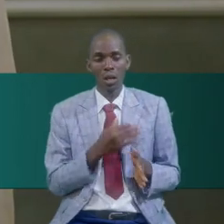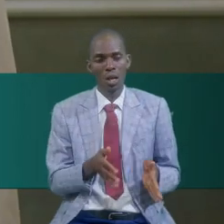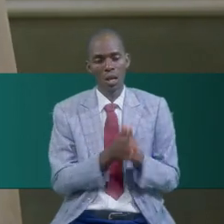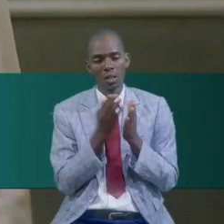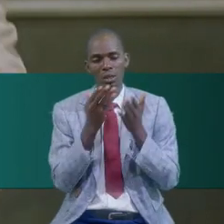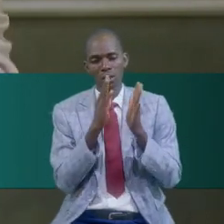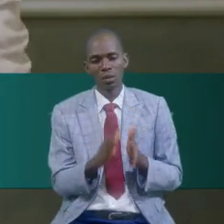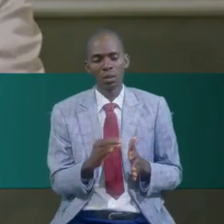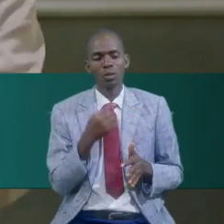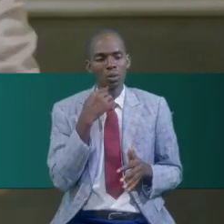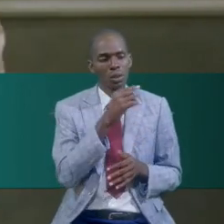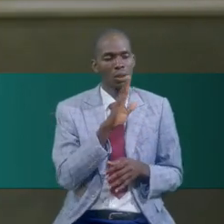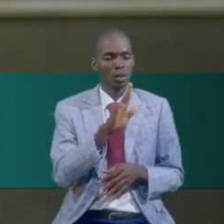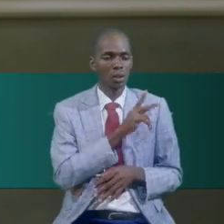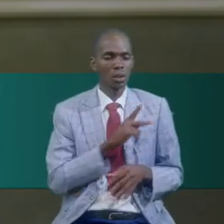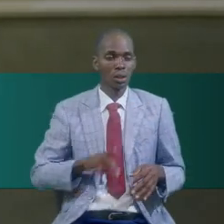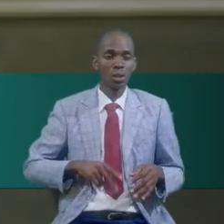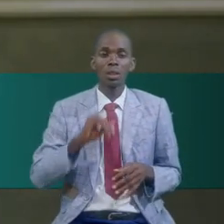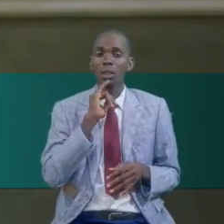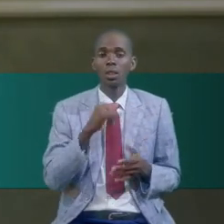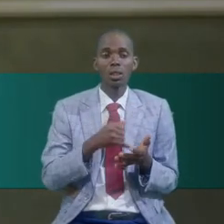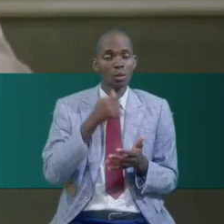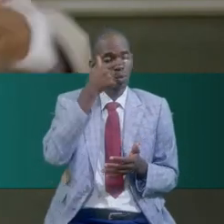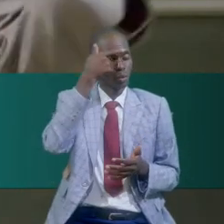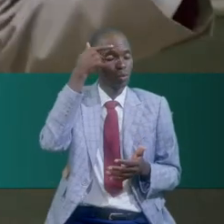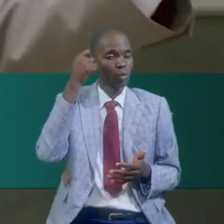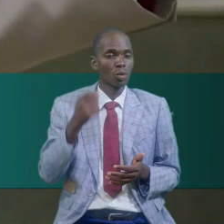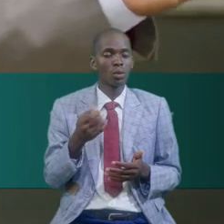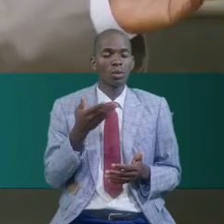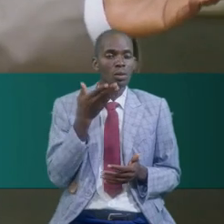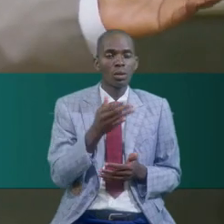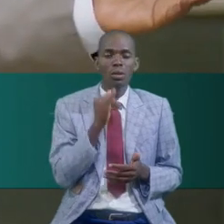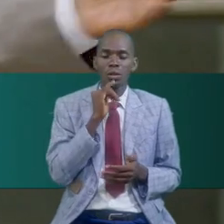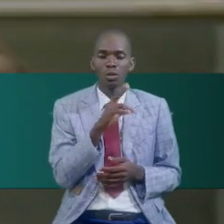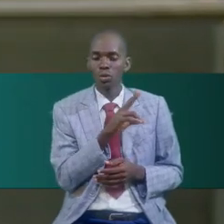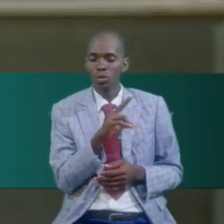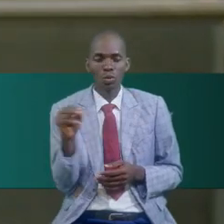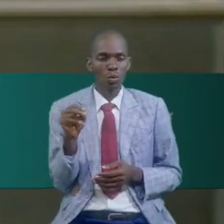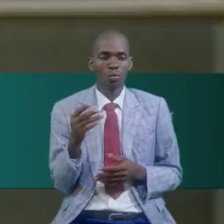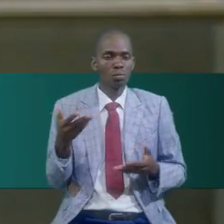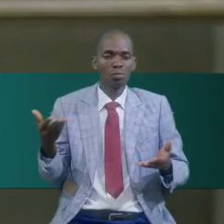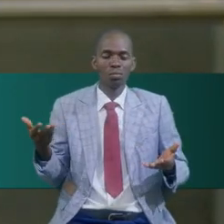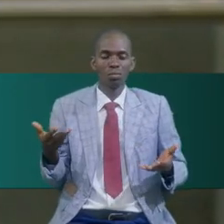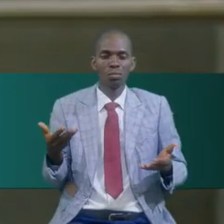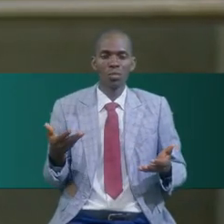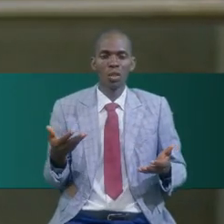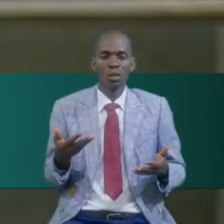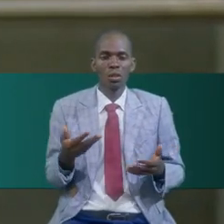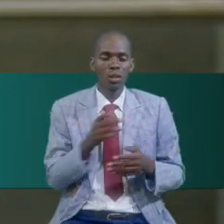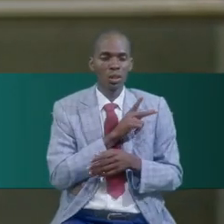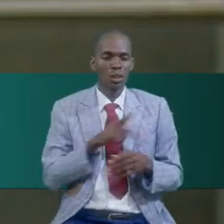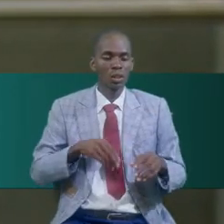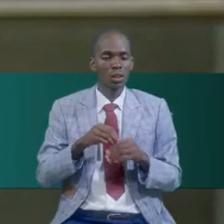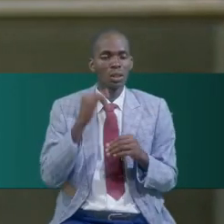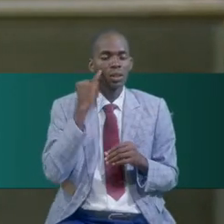in Israel? Elijah would not have done that in the days of discouragement, but now he